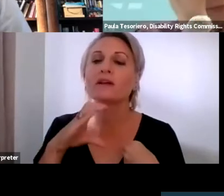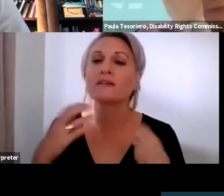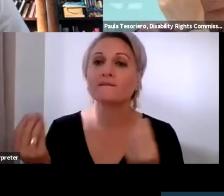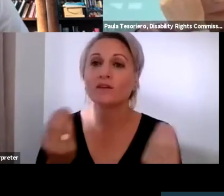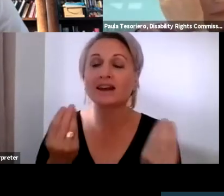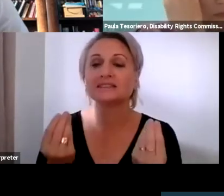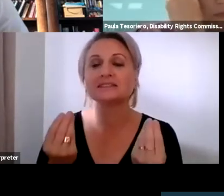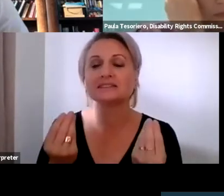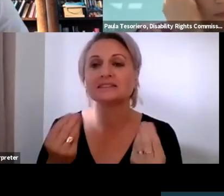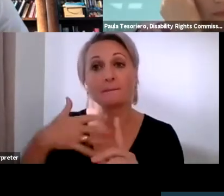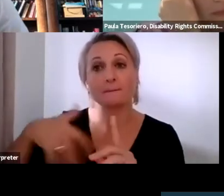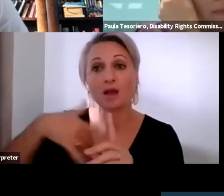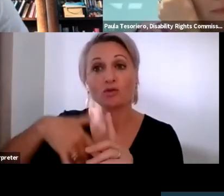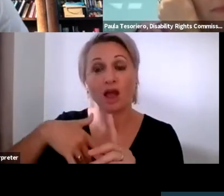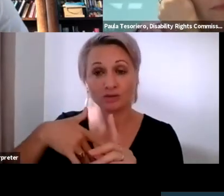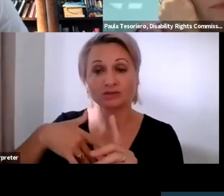Mark.